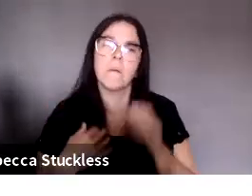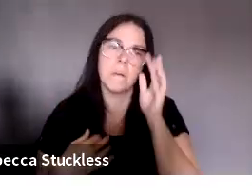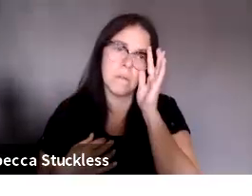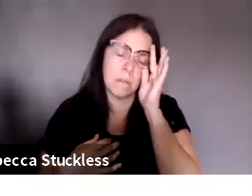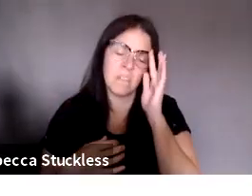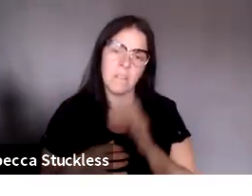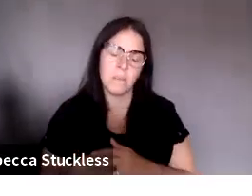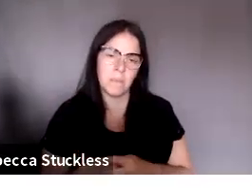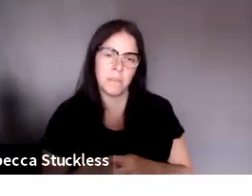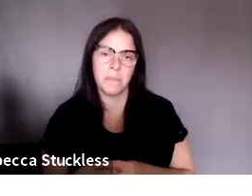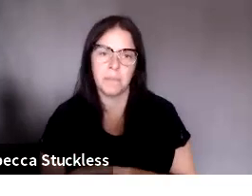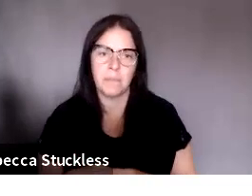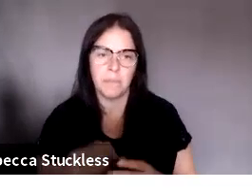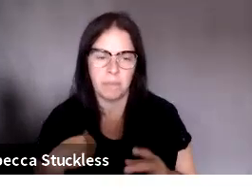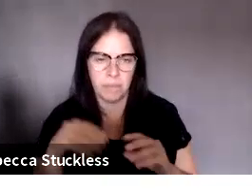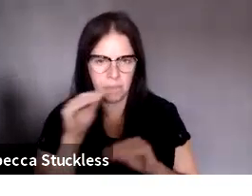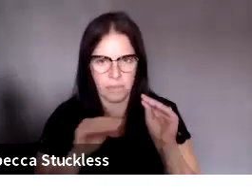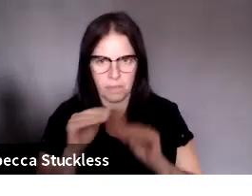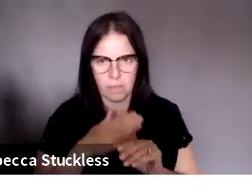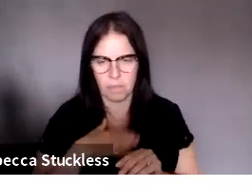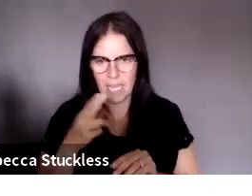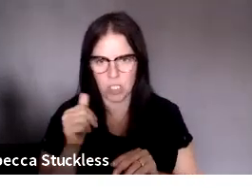again, just moving my chat around here a little bit.